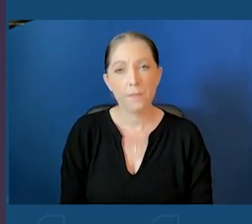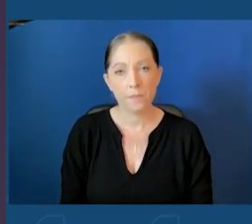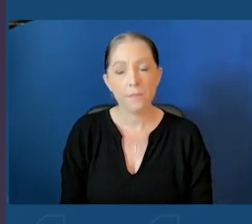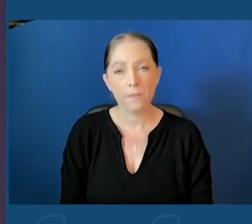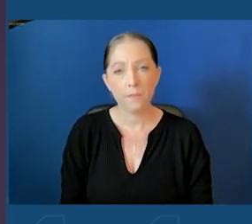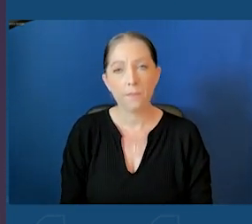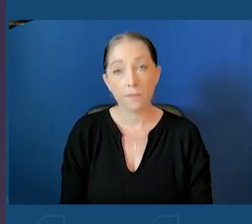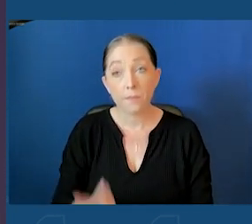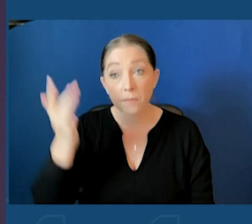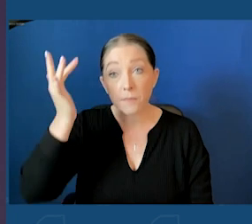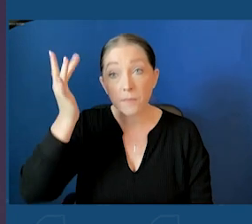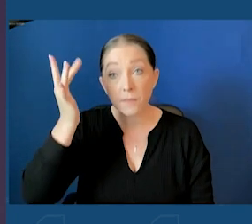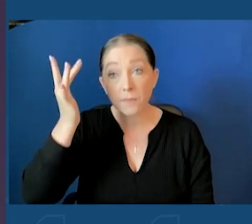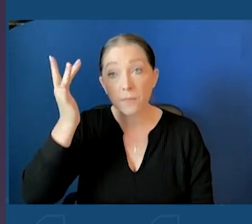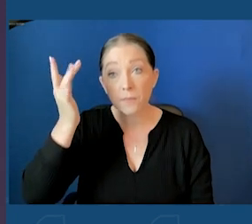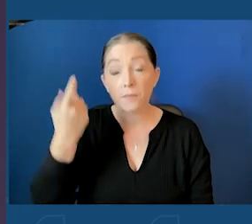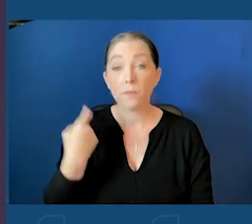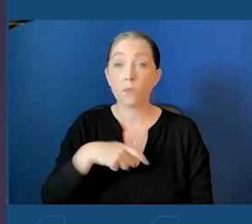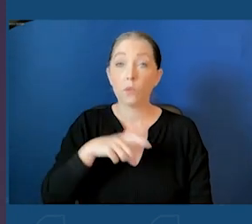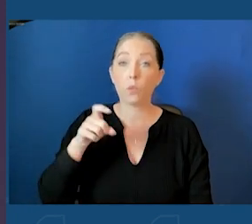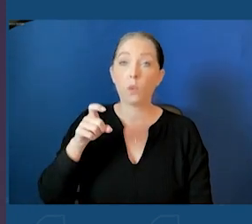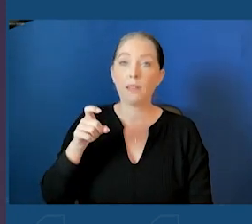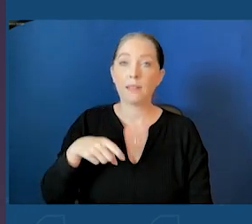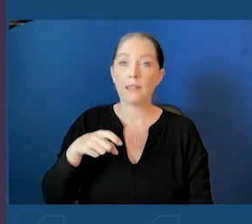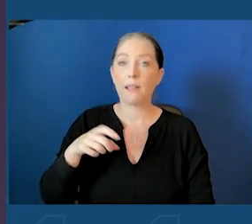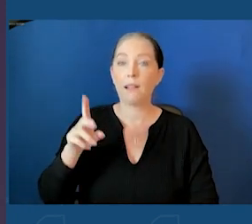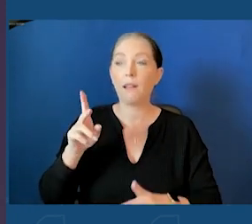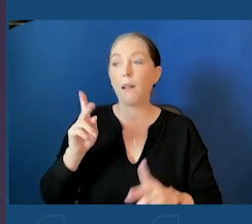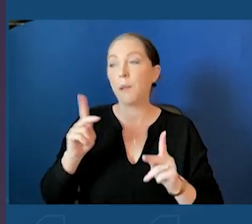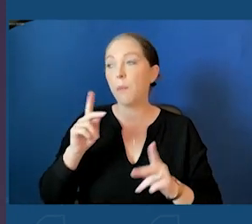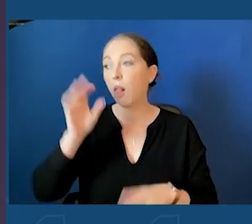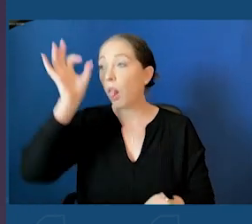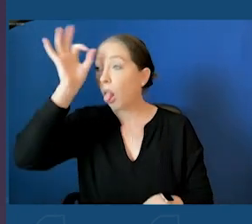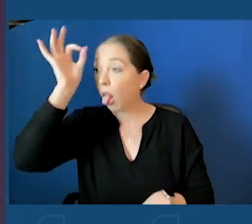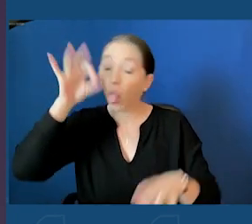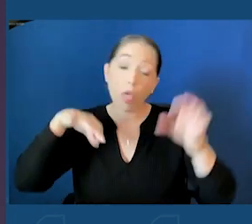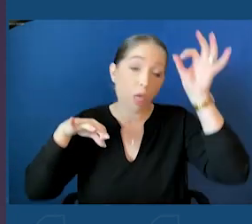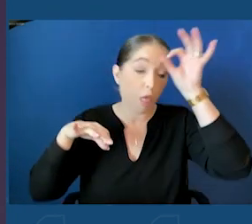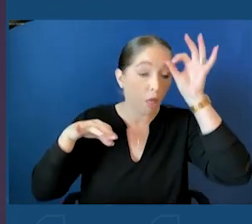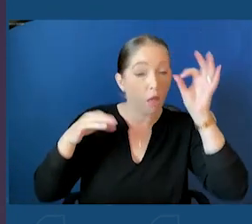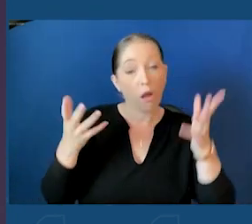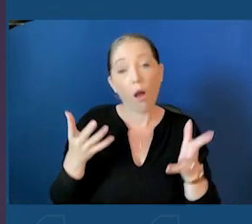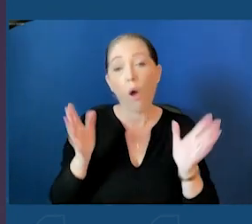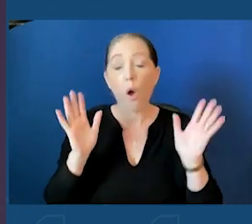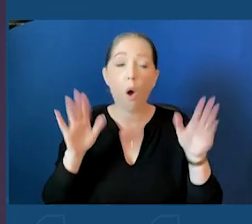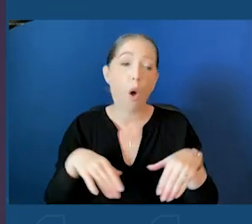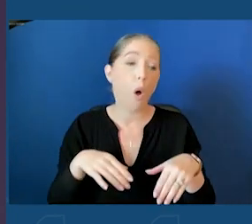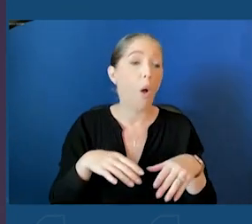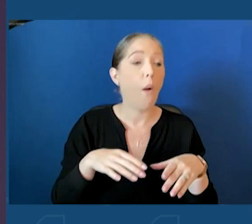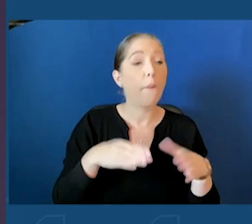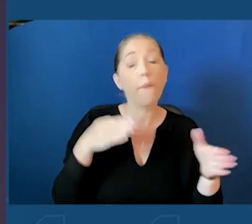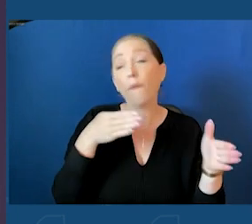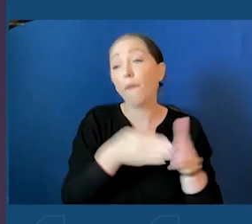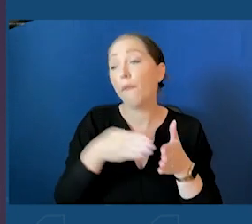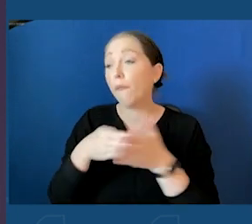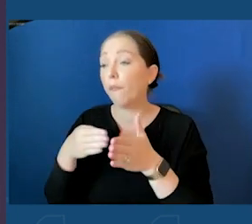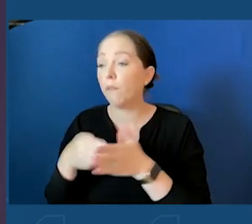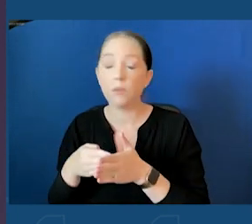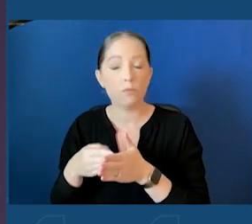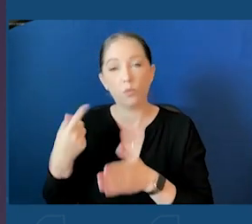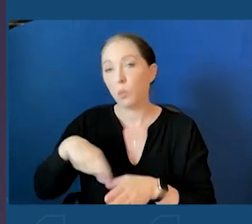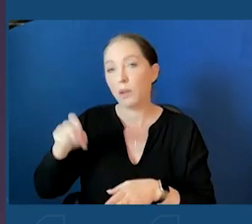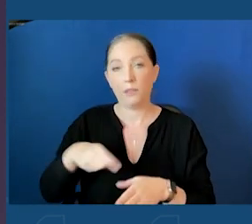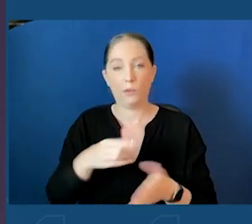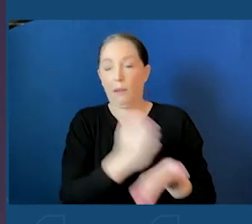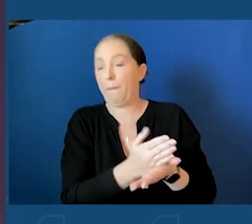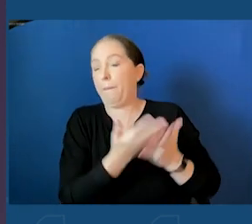Because we have to eliminate the ignorance that breeds this bias. But there's always more work to be done. And we're going to be